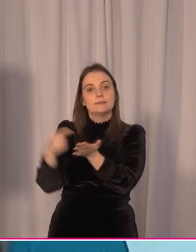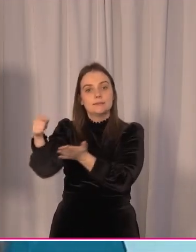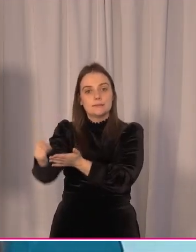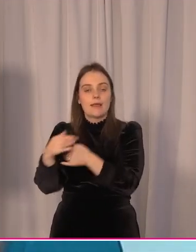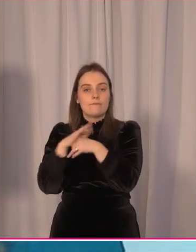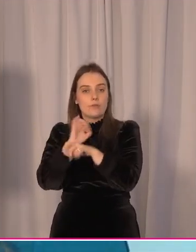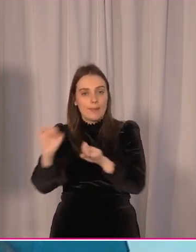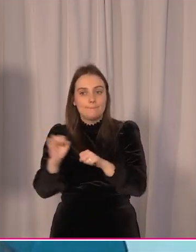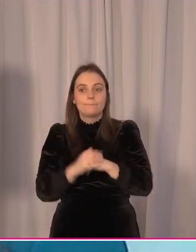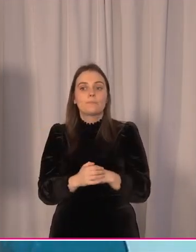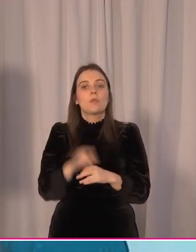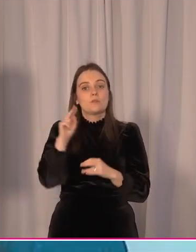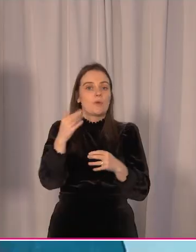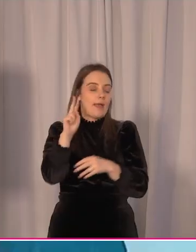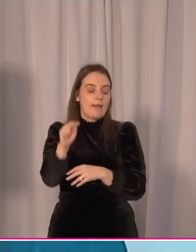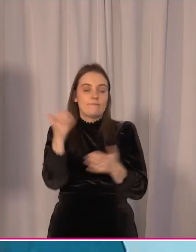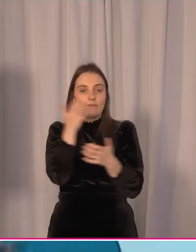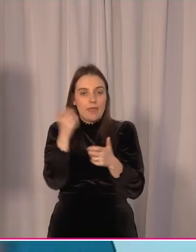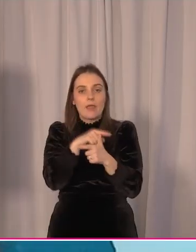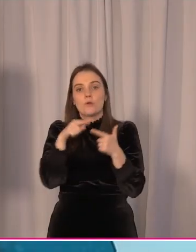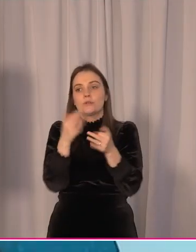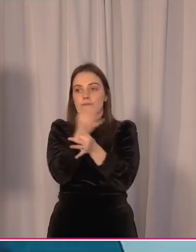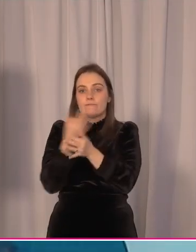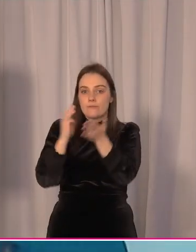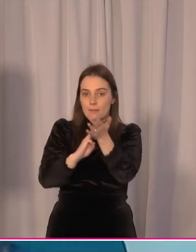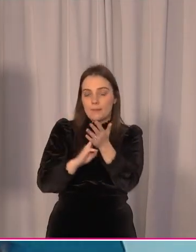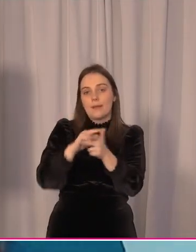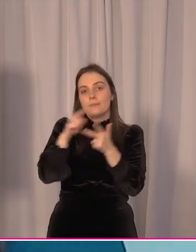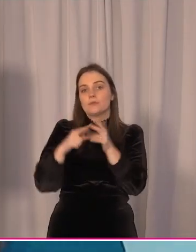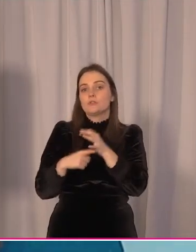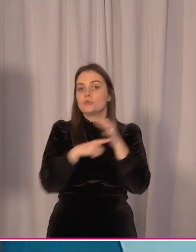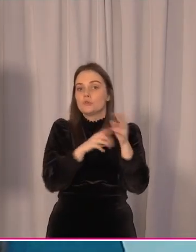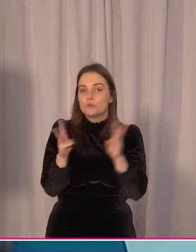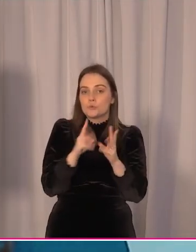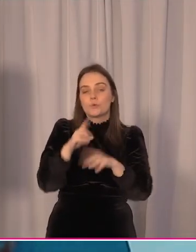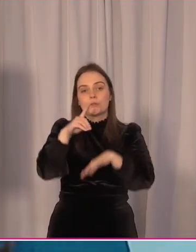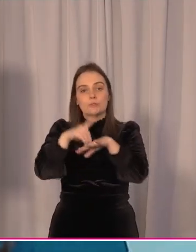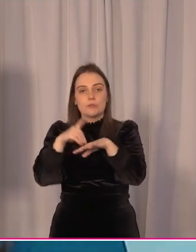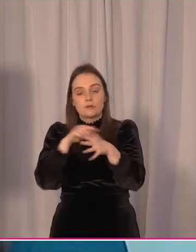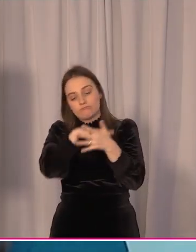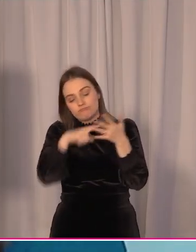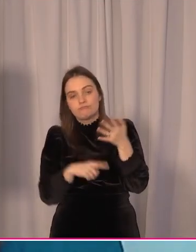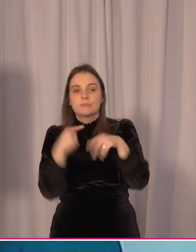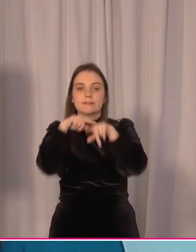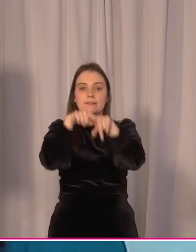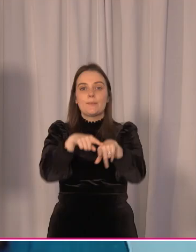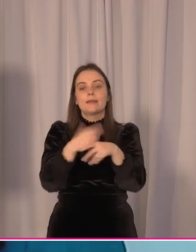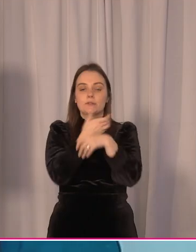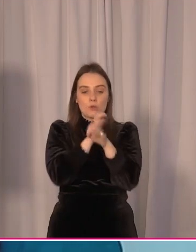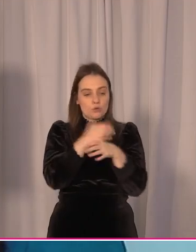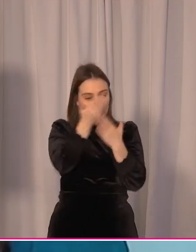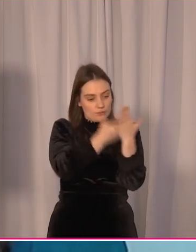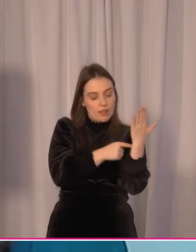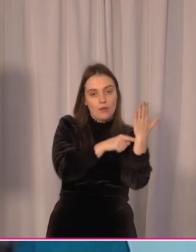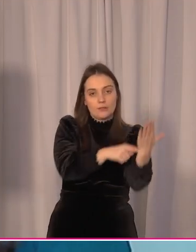this can be carers, can be family members, institution workers, doctors, and others, depending on that country's laws.